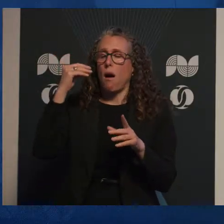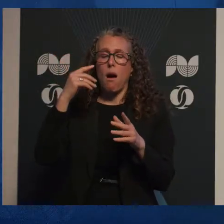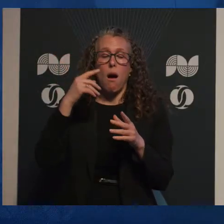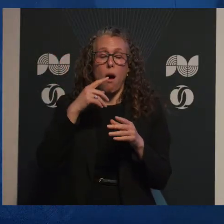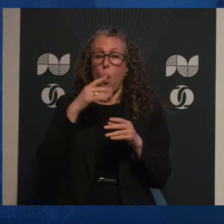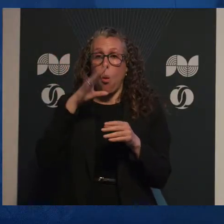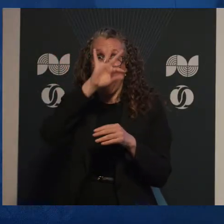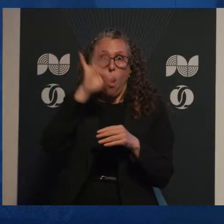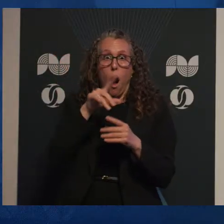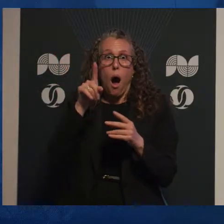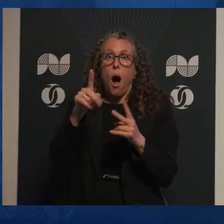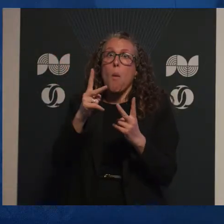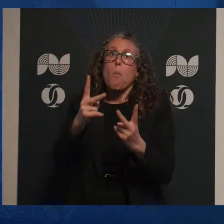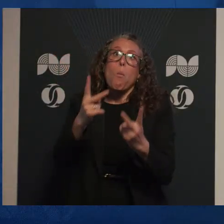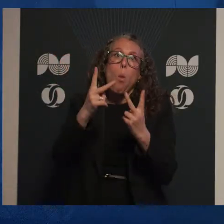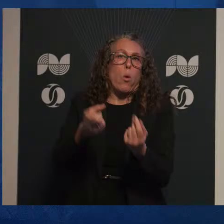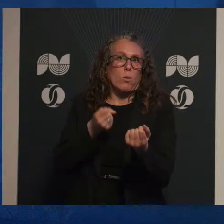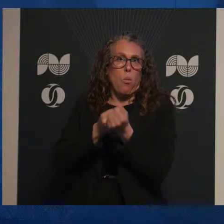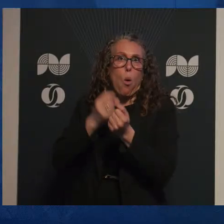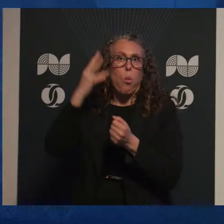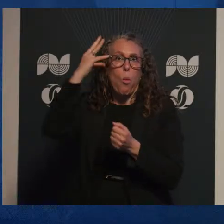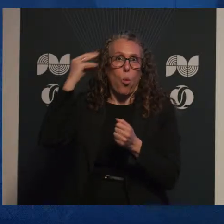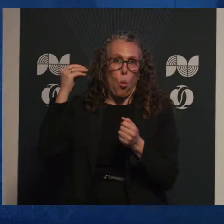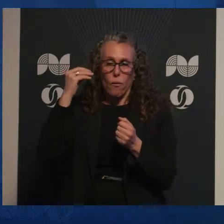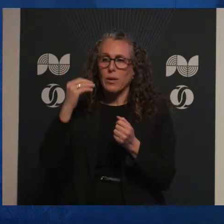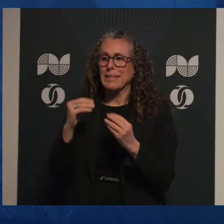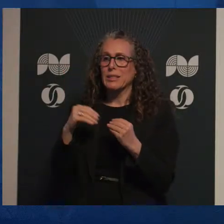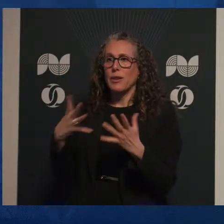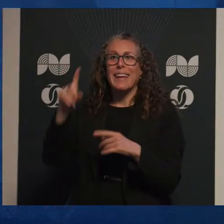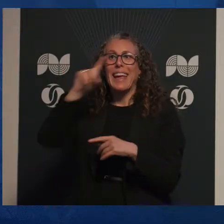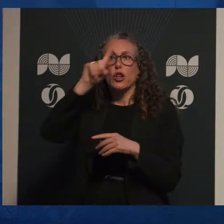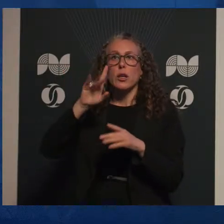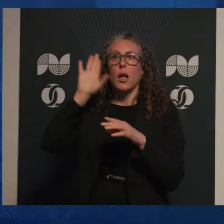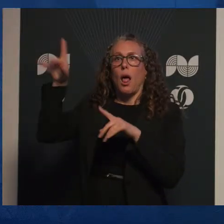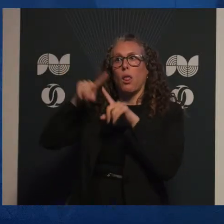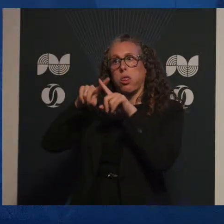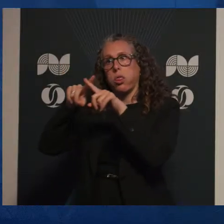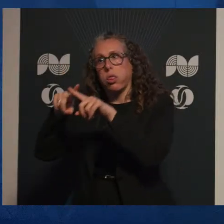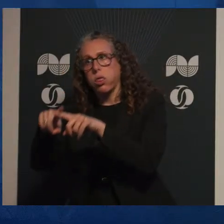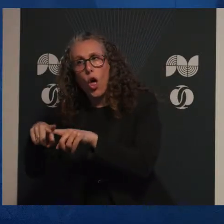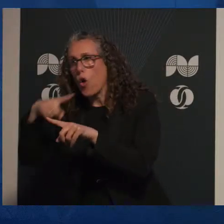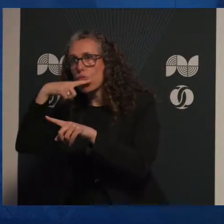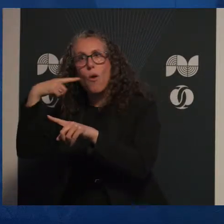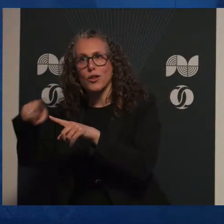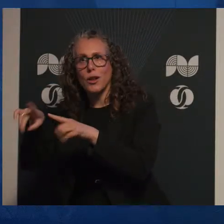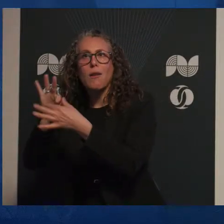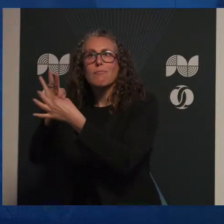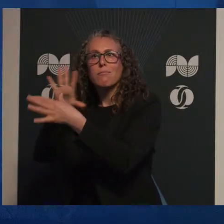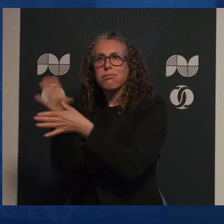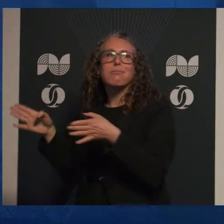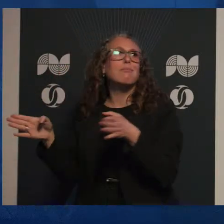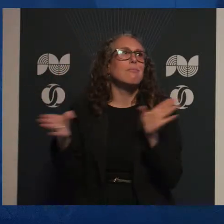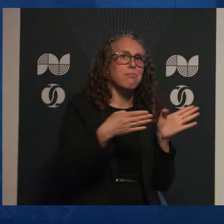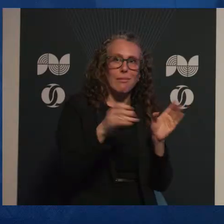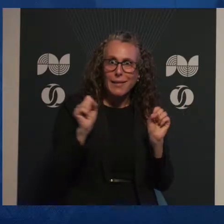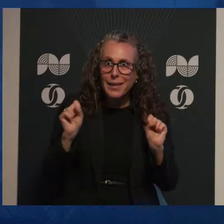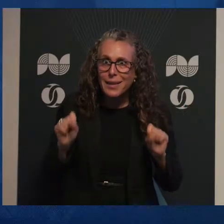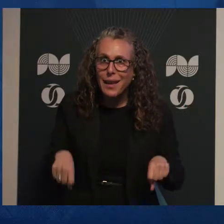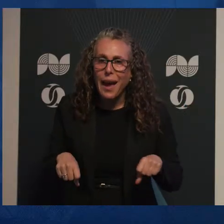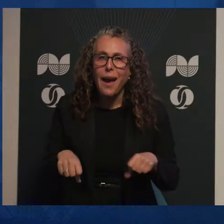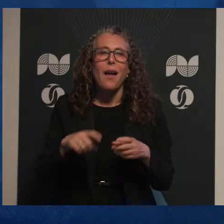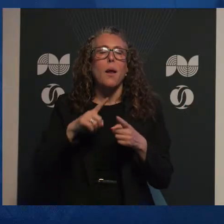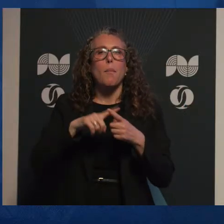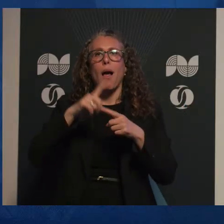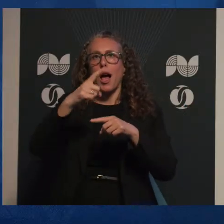in terms of diversifying its sources of energy and the critical role in terms of renewables.